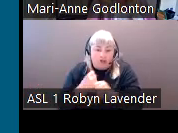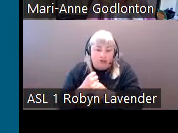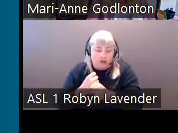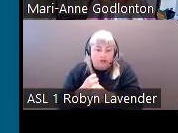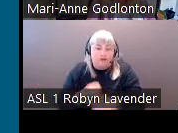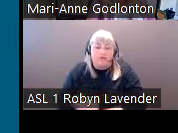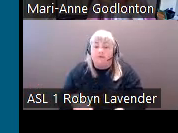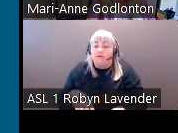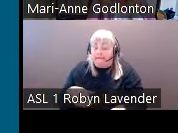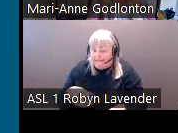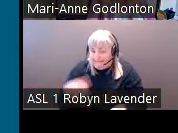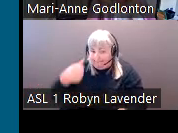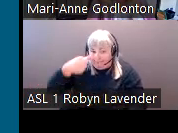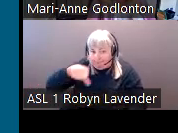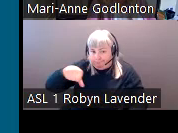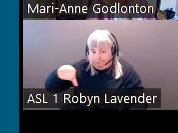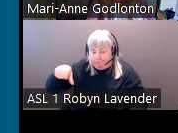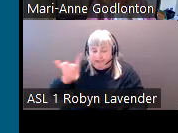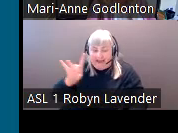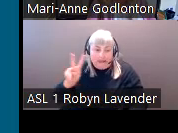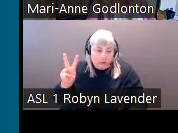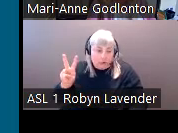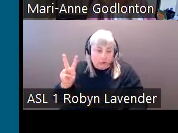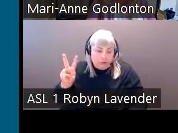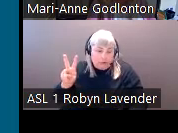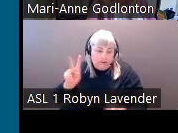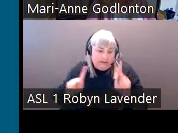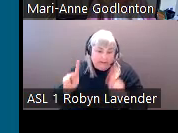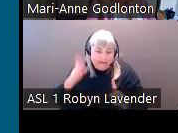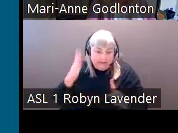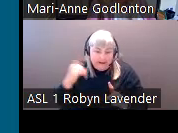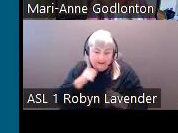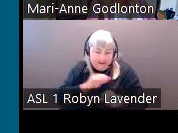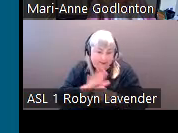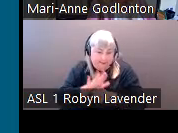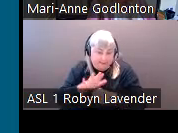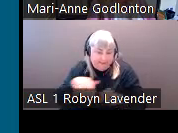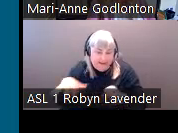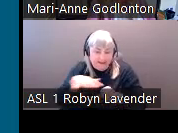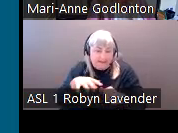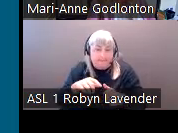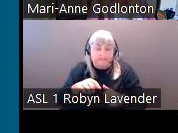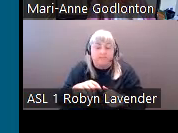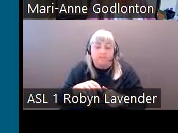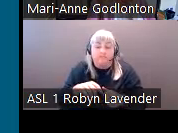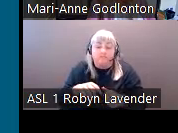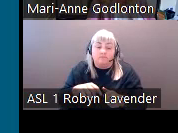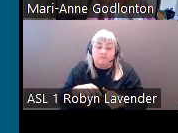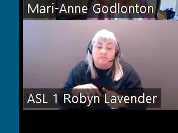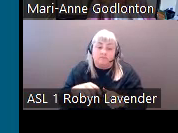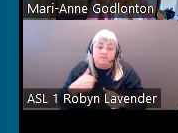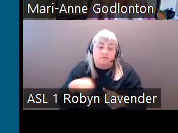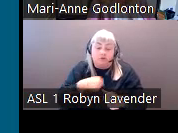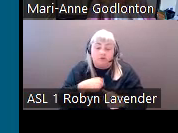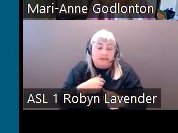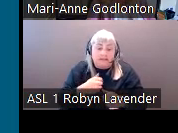due to capacity. There was probably around 300 that we turned away due to didn't meet